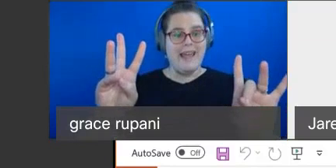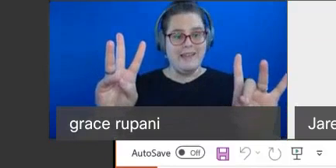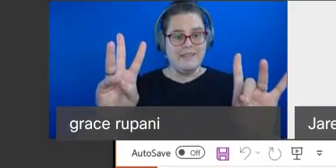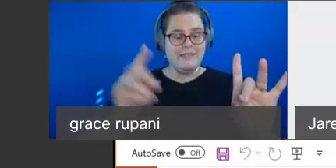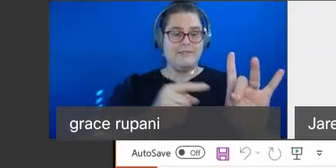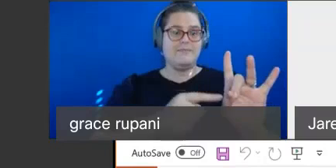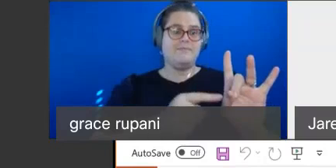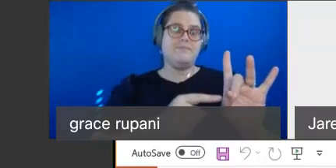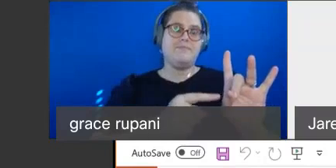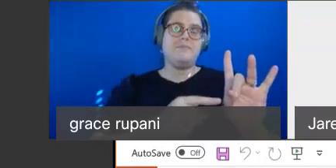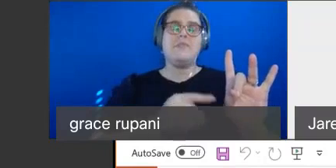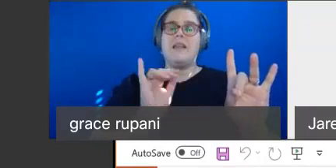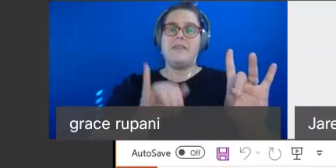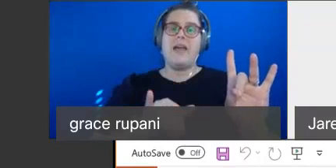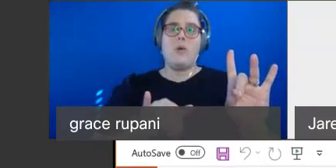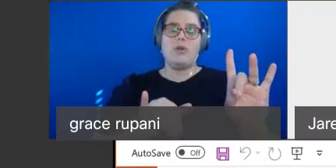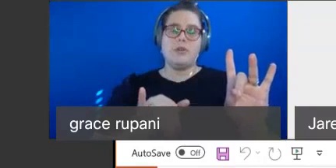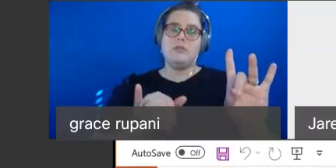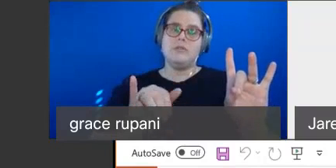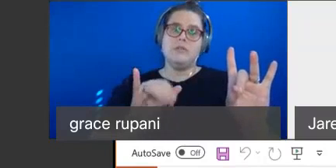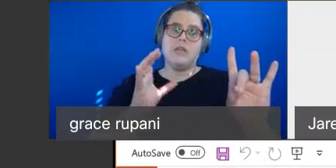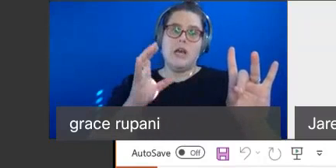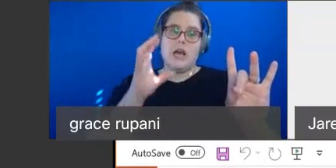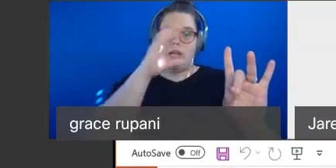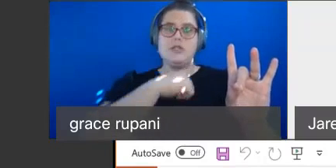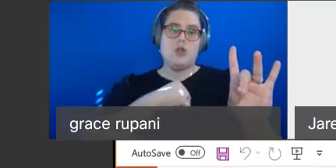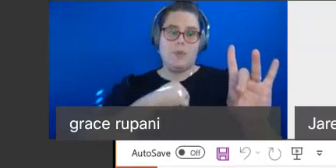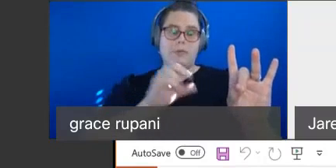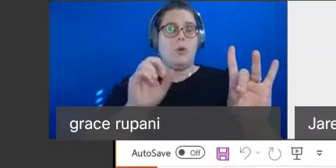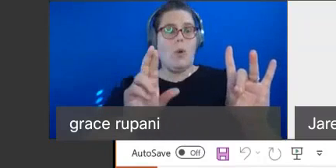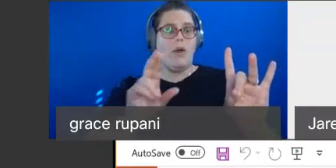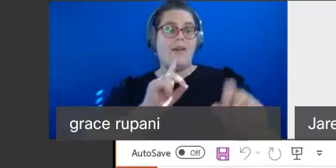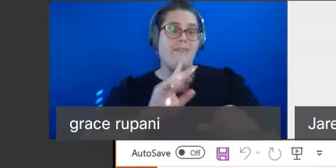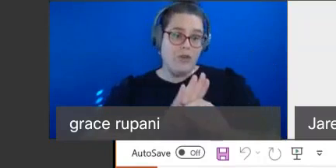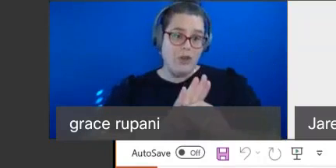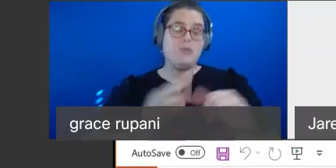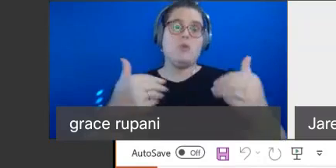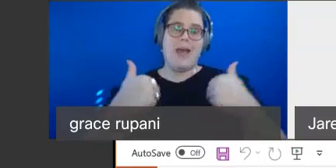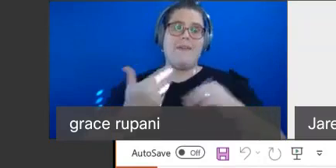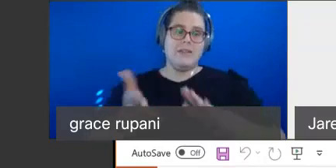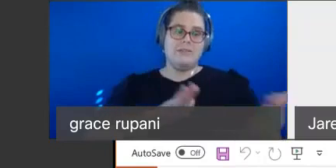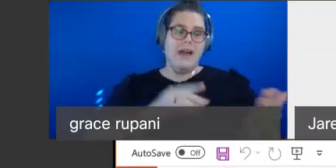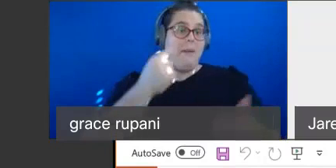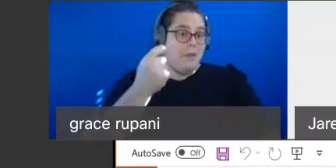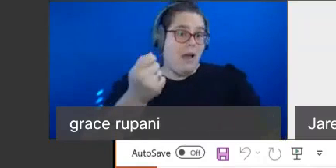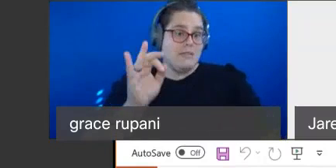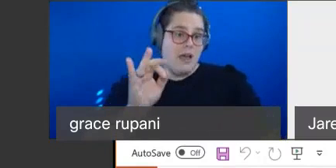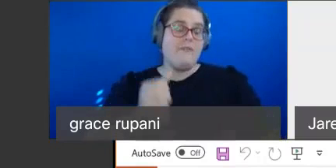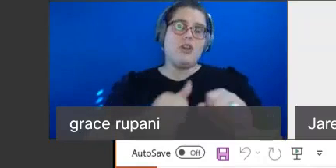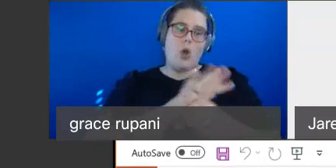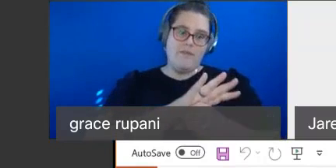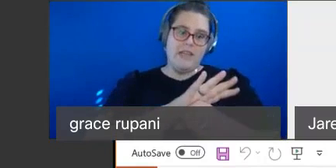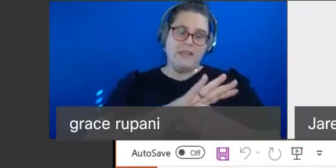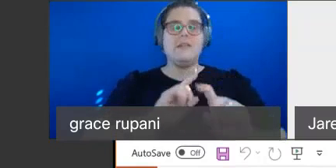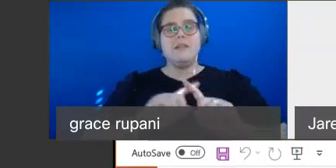determined, who are presumed or confirmed to have died from COVID. And we are still